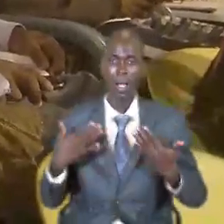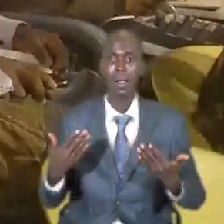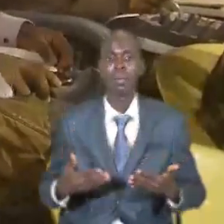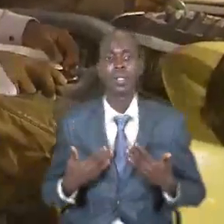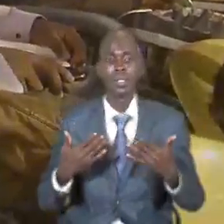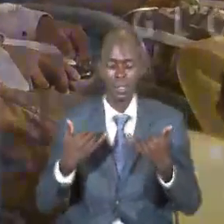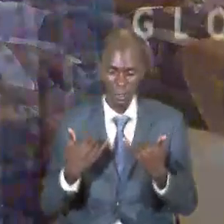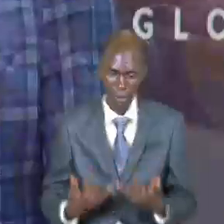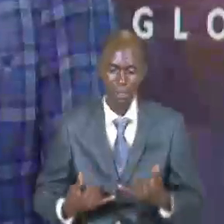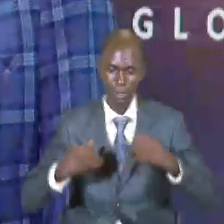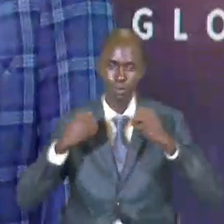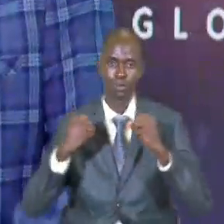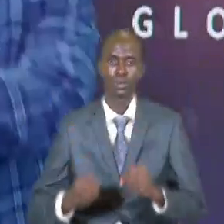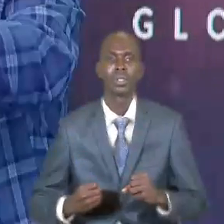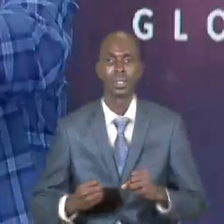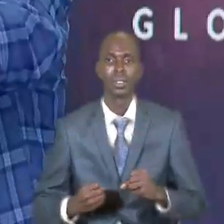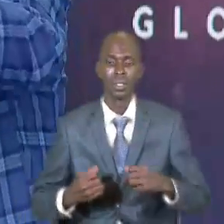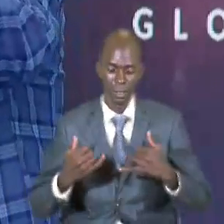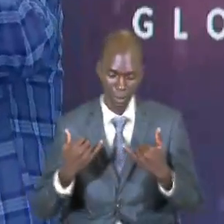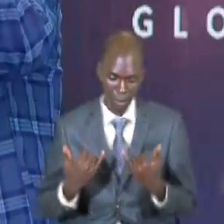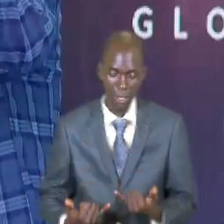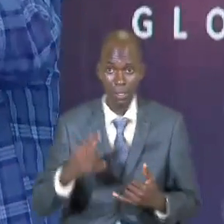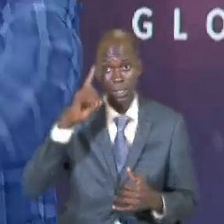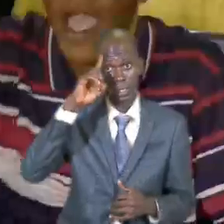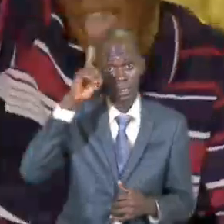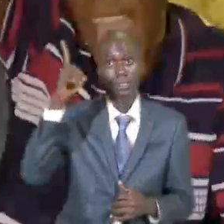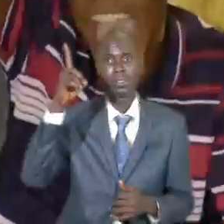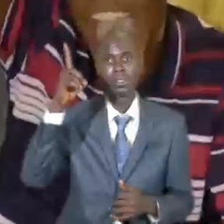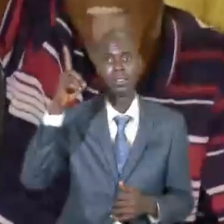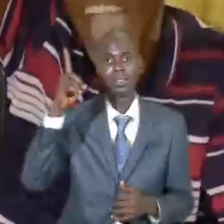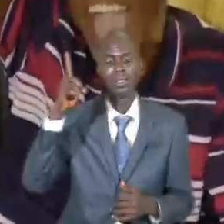Present intelligence. Amen.